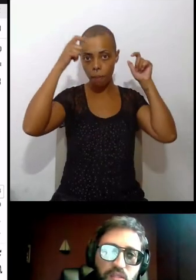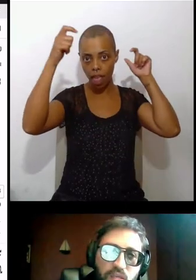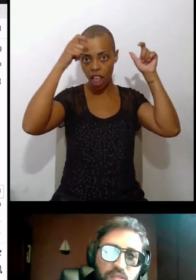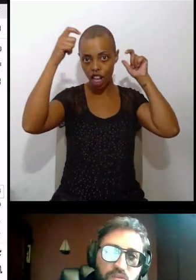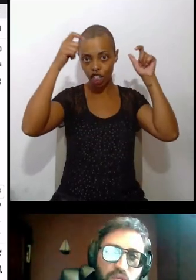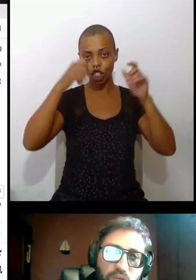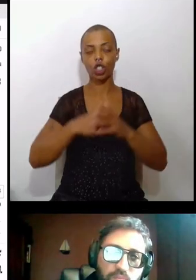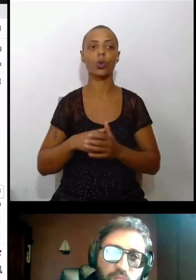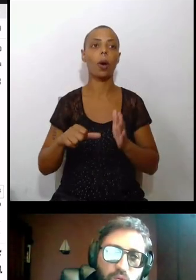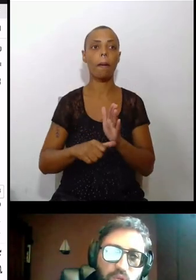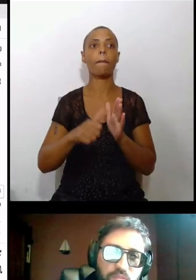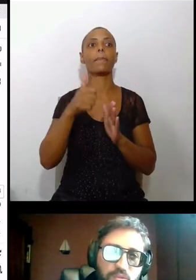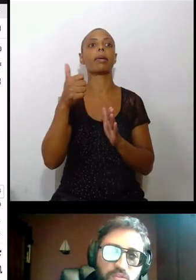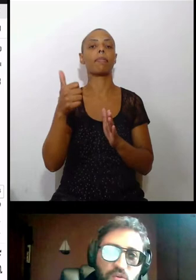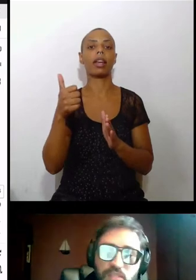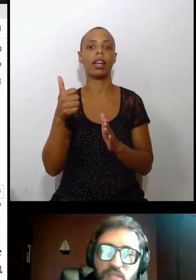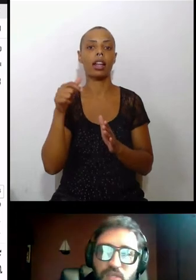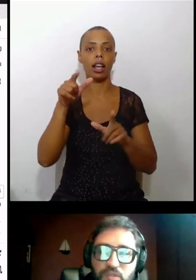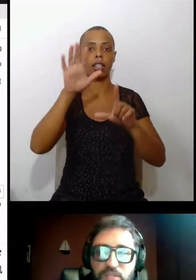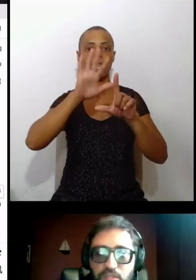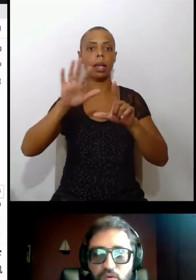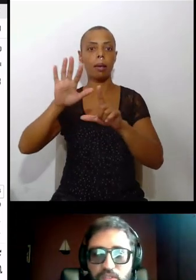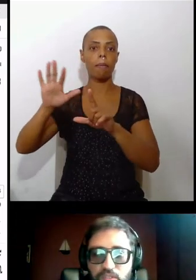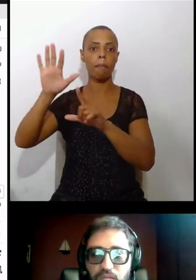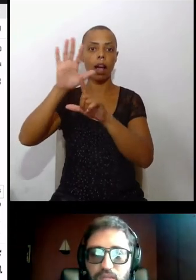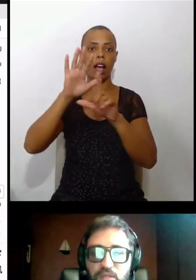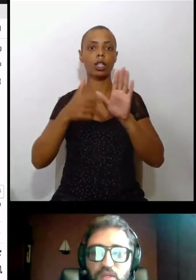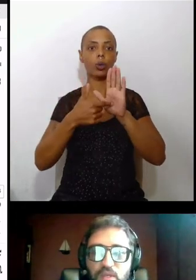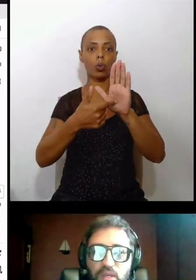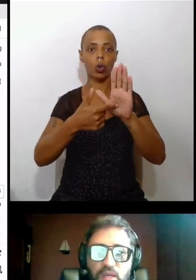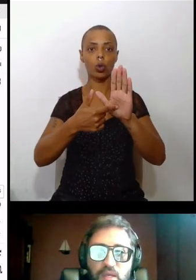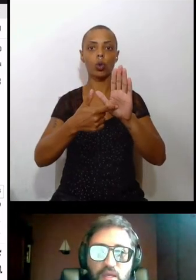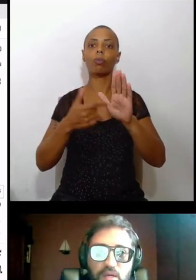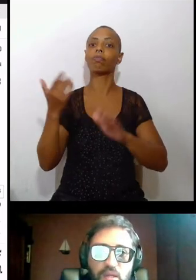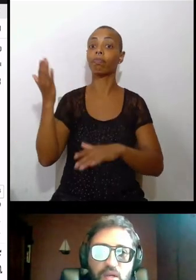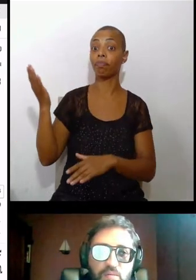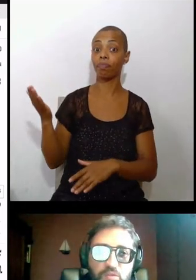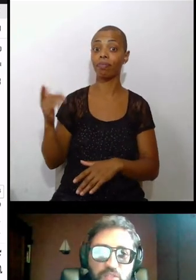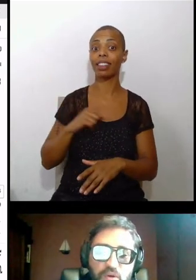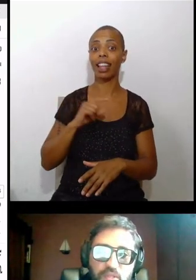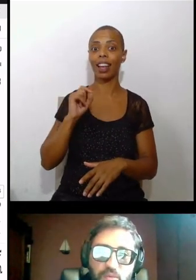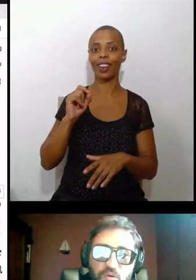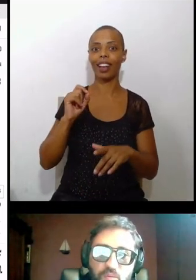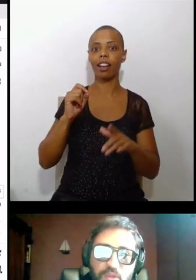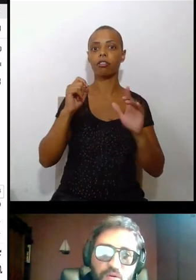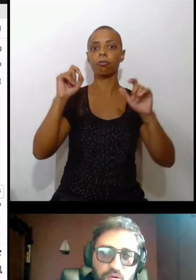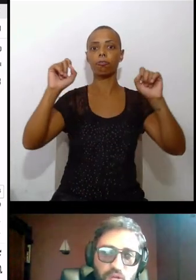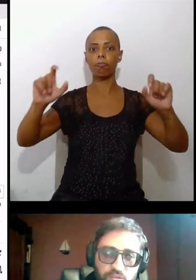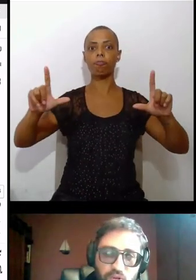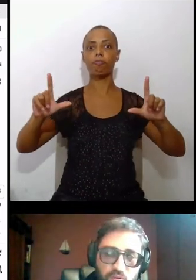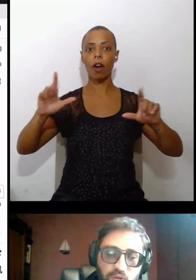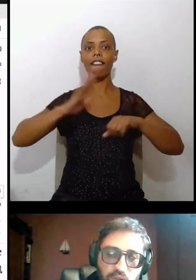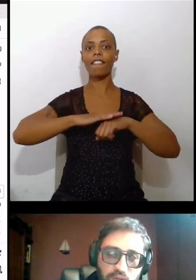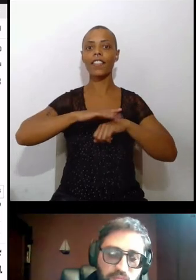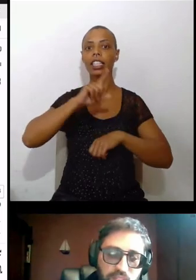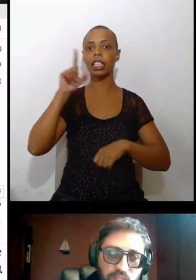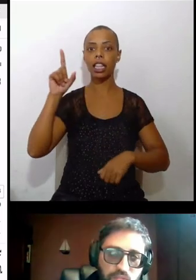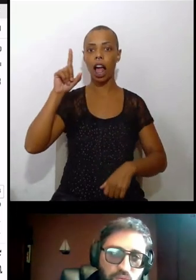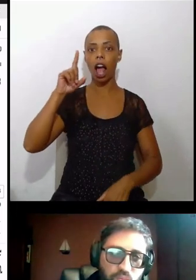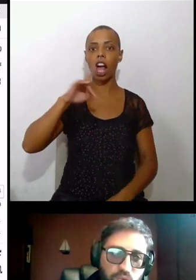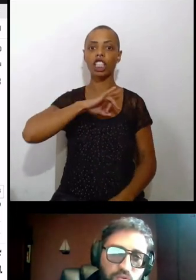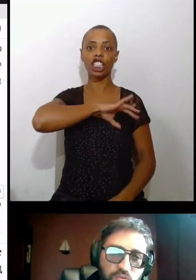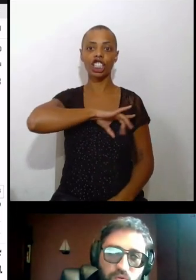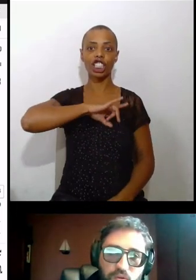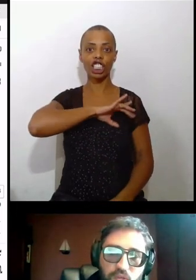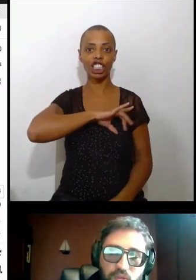in Mexico and this was the first time these pictures were exhibited and this is